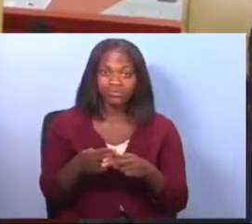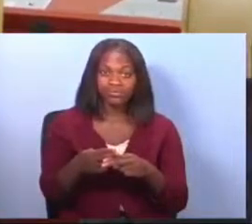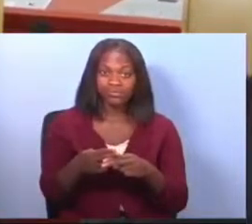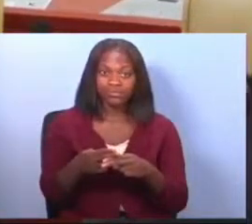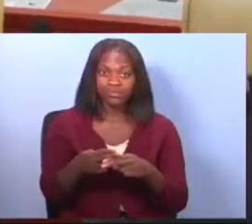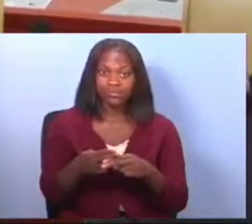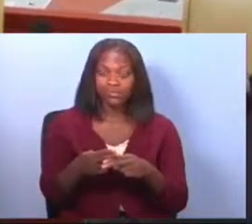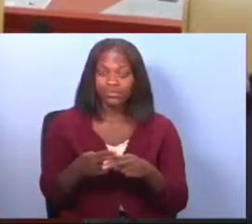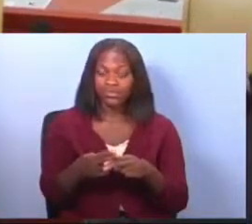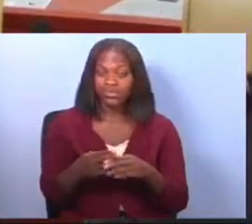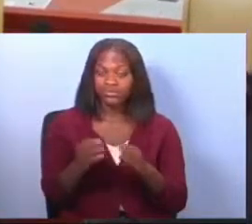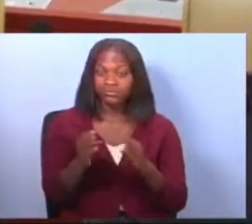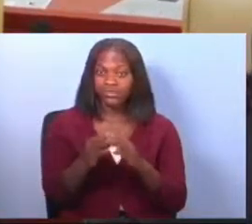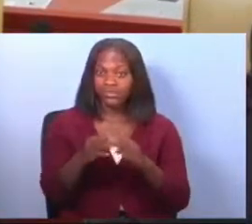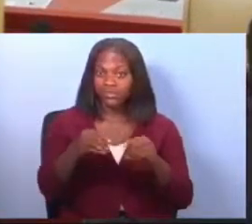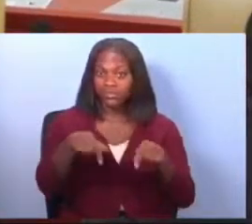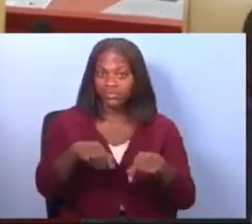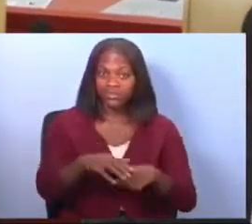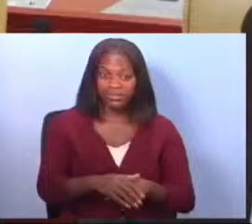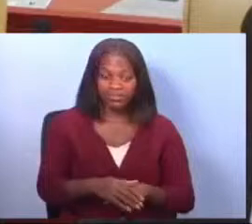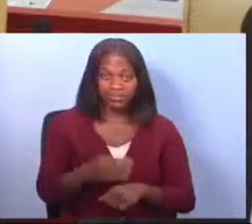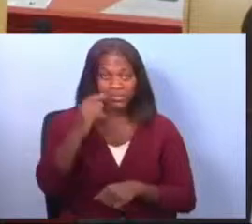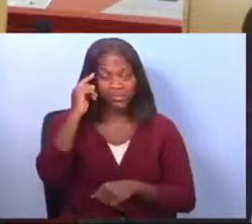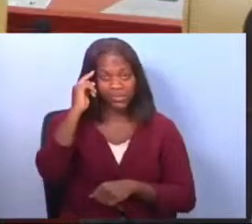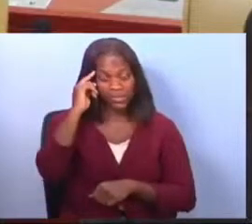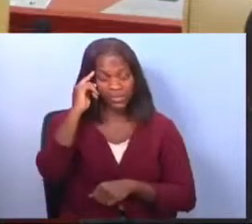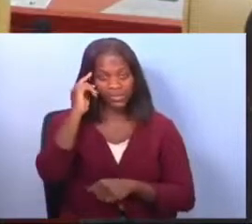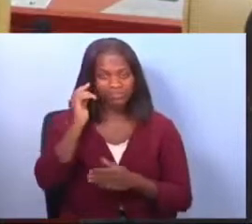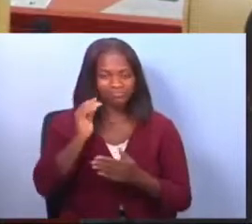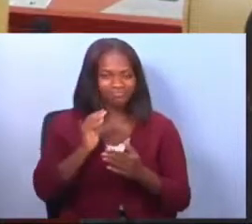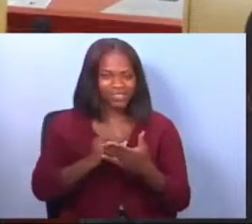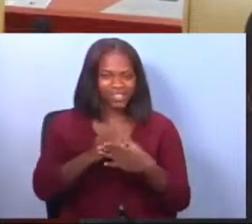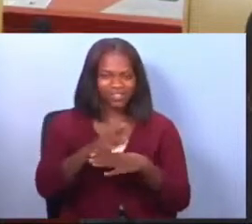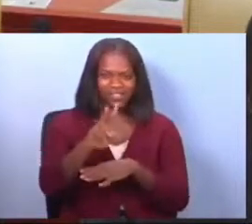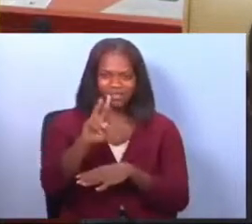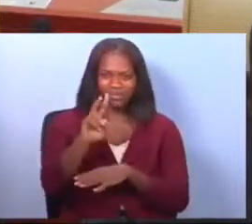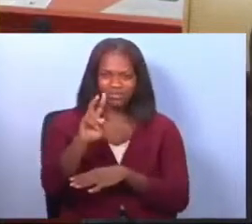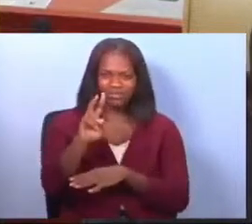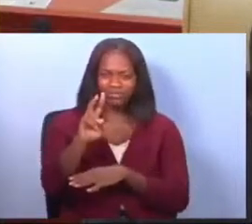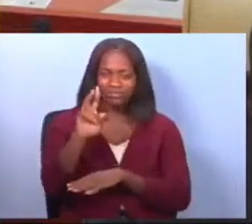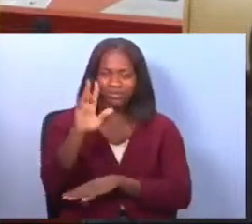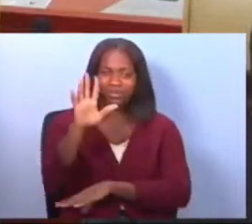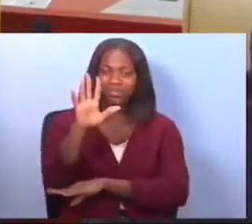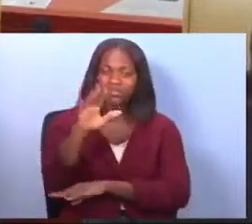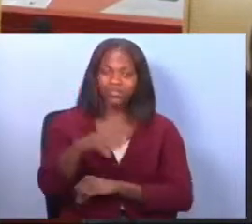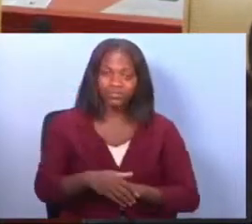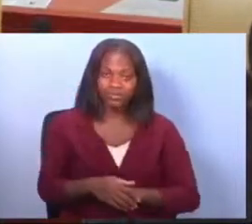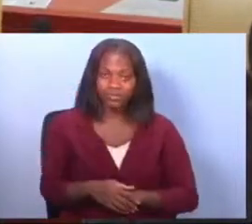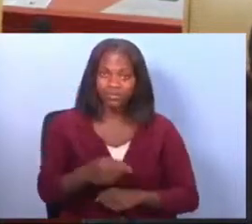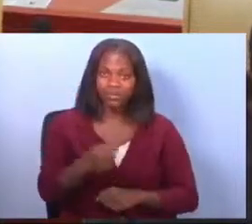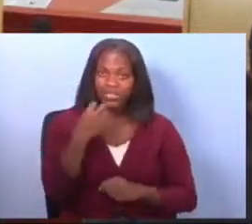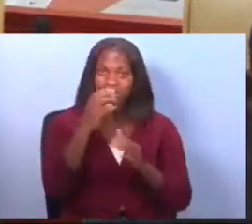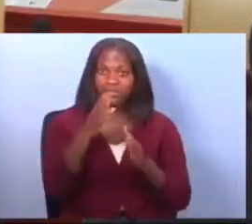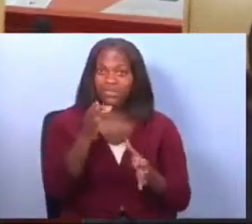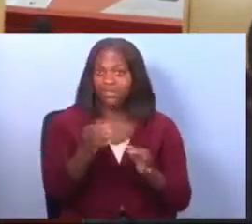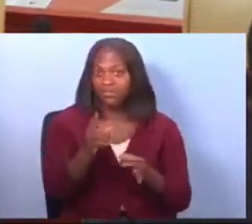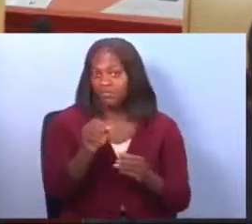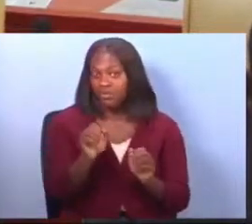sitting today, and it's past 2 o'clock. Mr. Speaker, if it will please